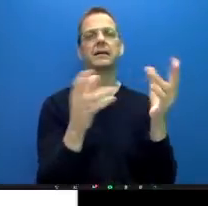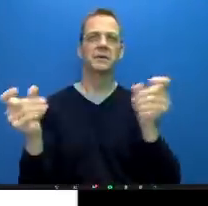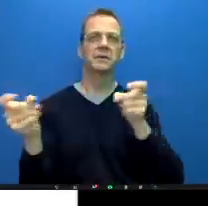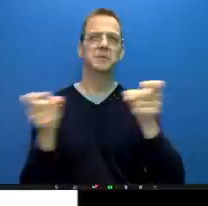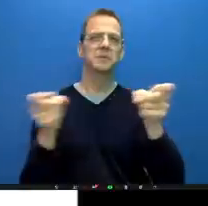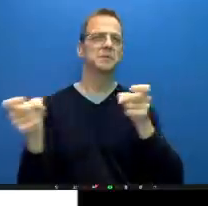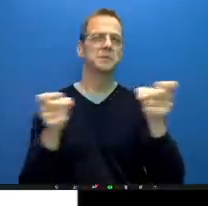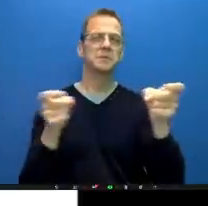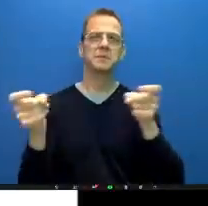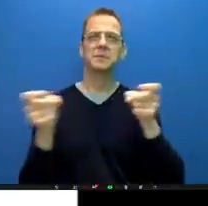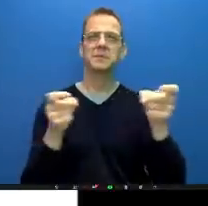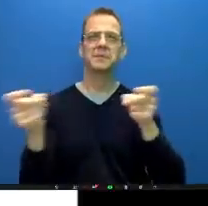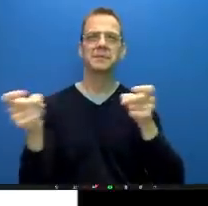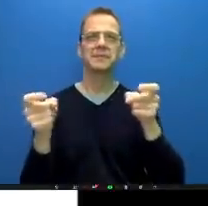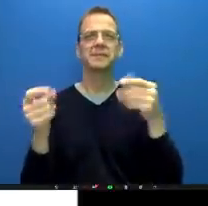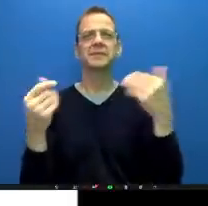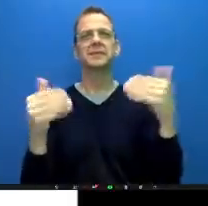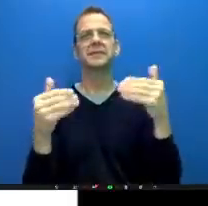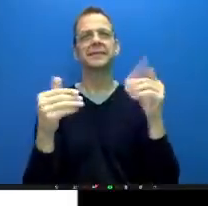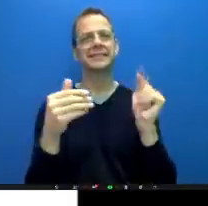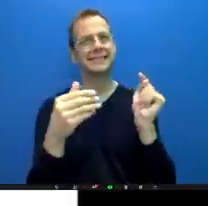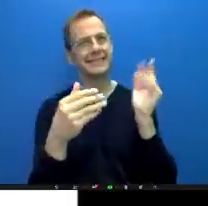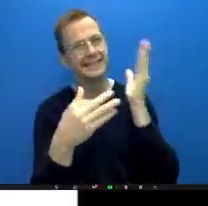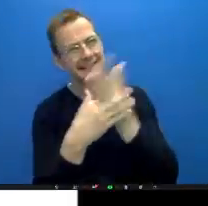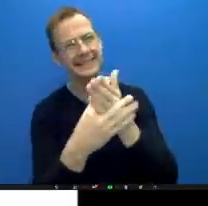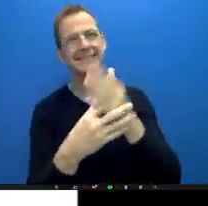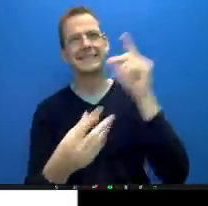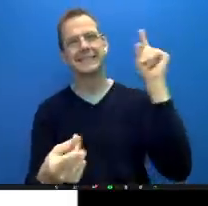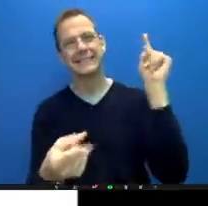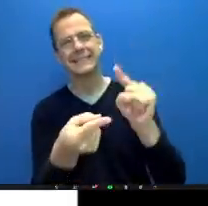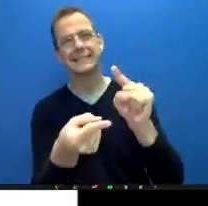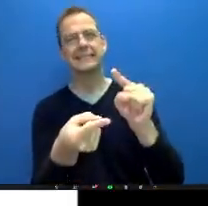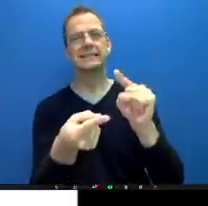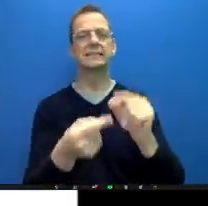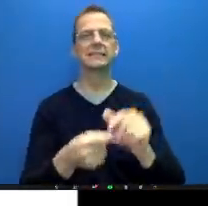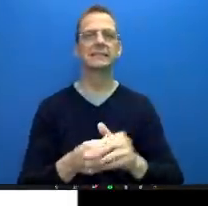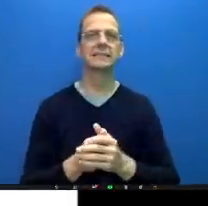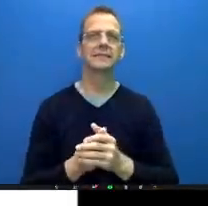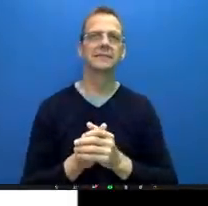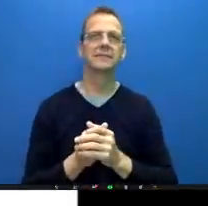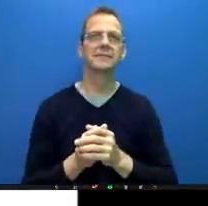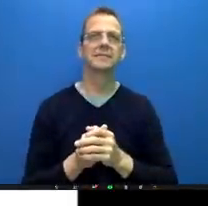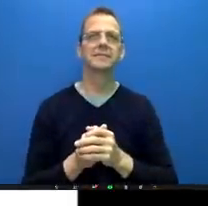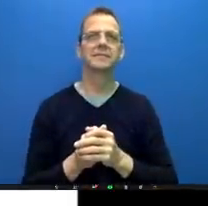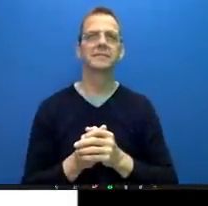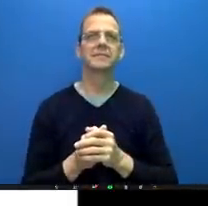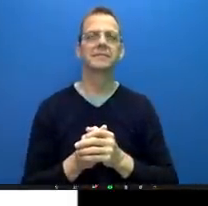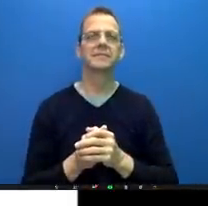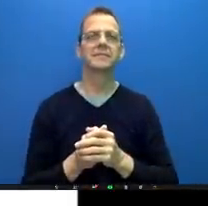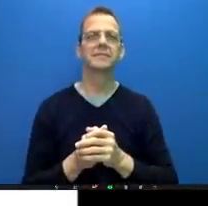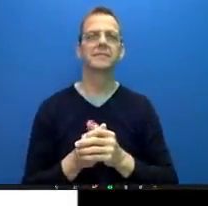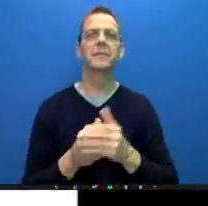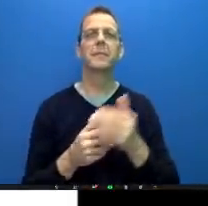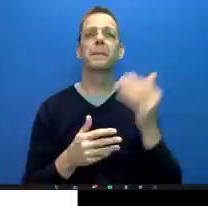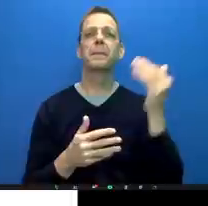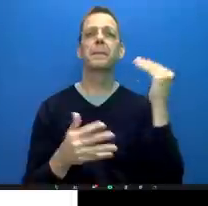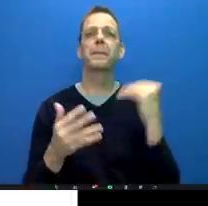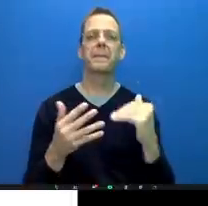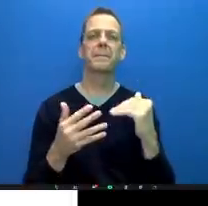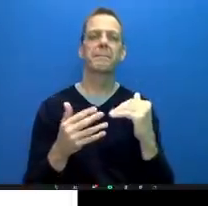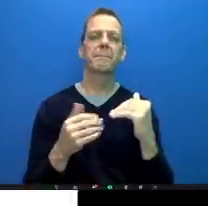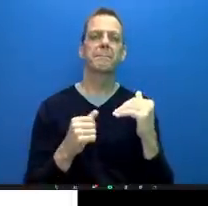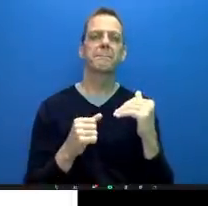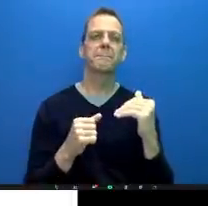So now that's the slide from, there are data from last year, September. So what happened